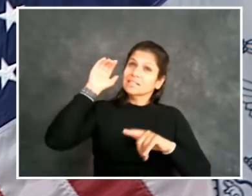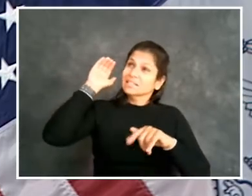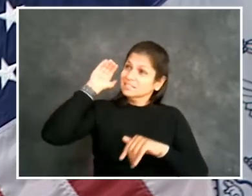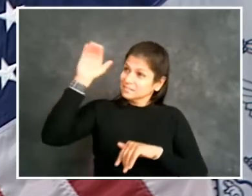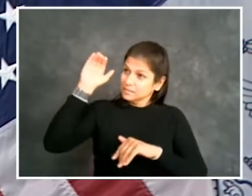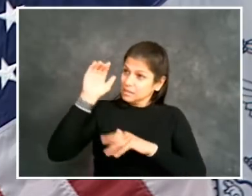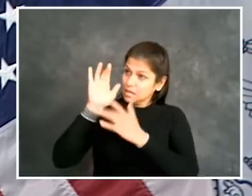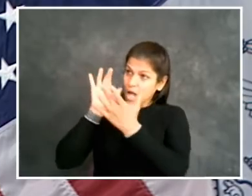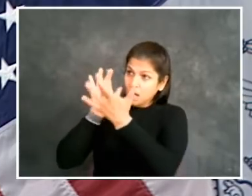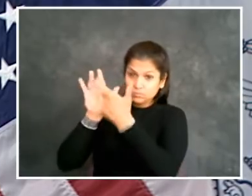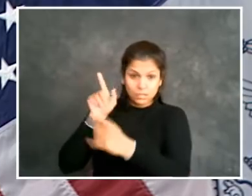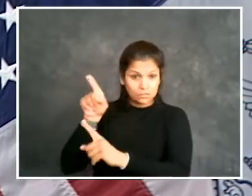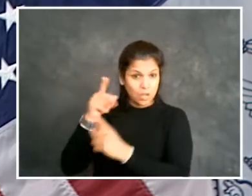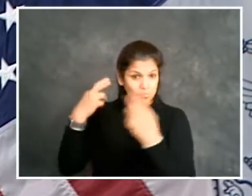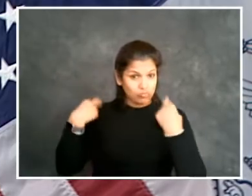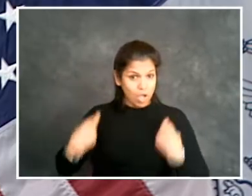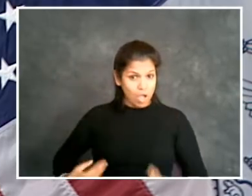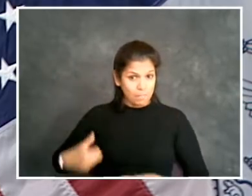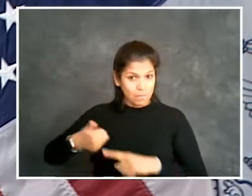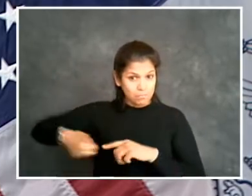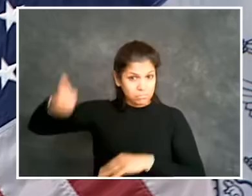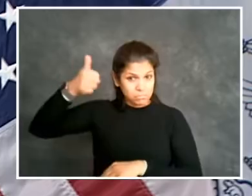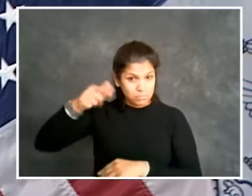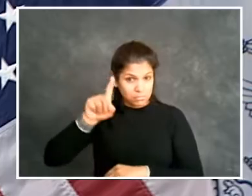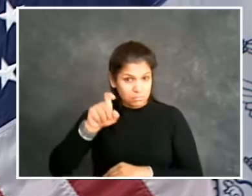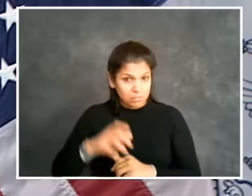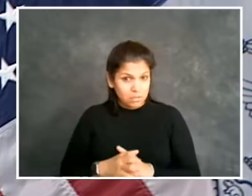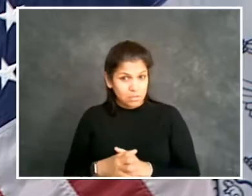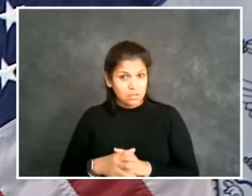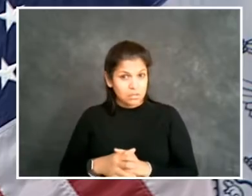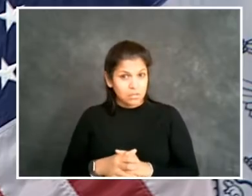Todd, I can't give you the exact